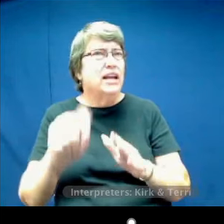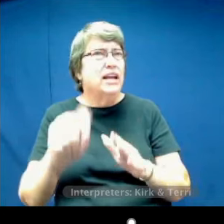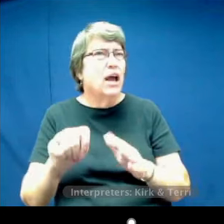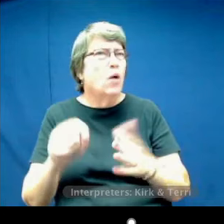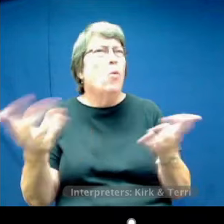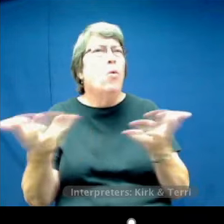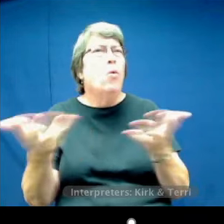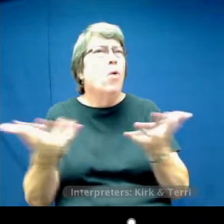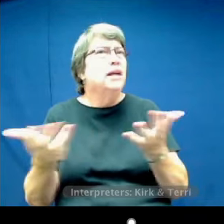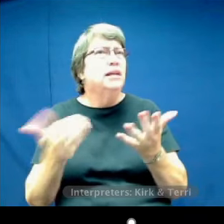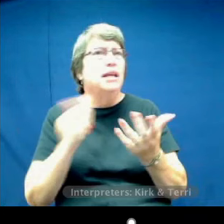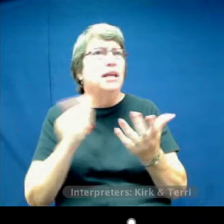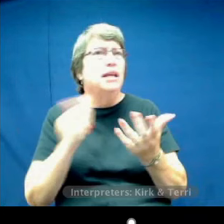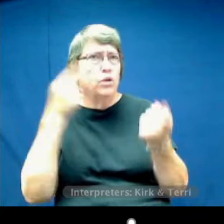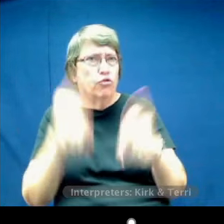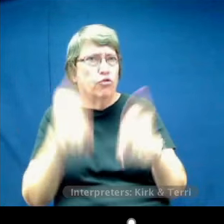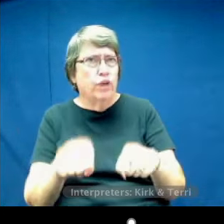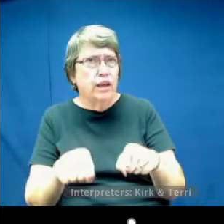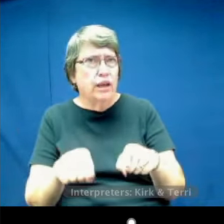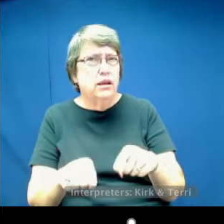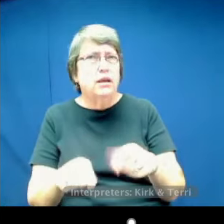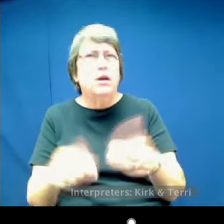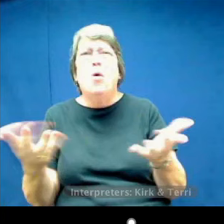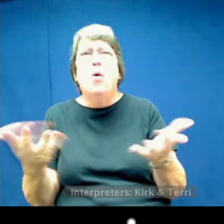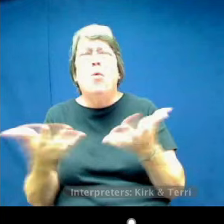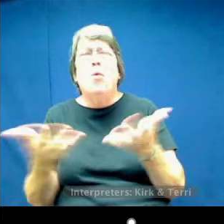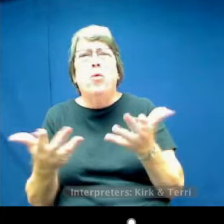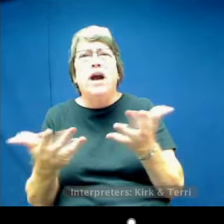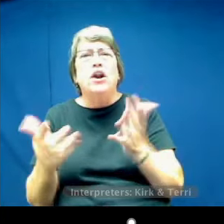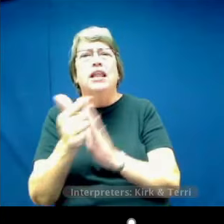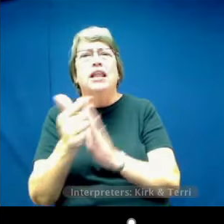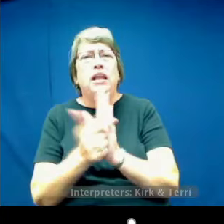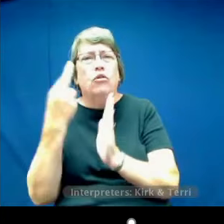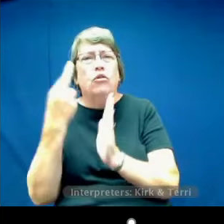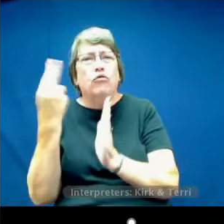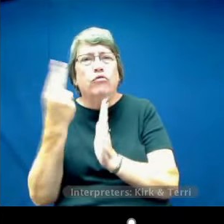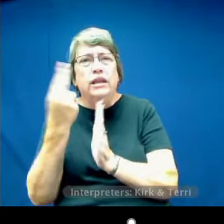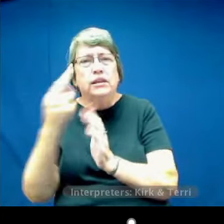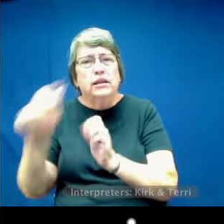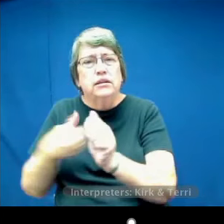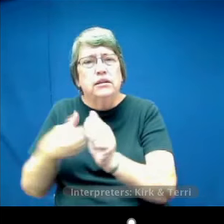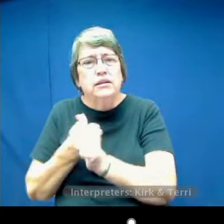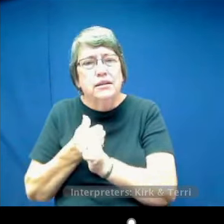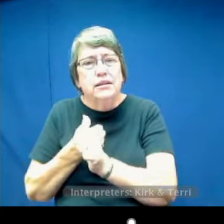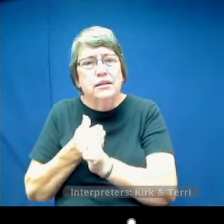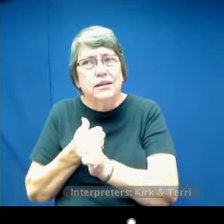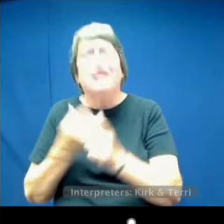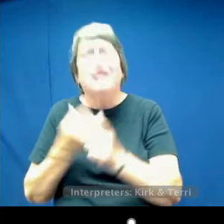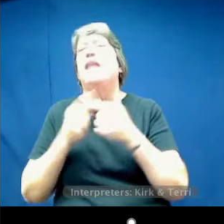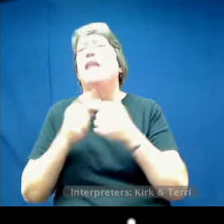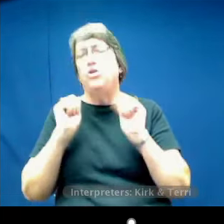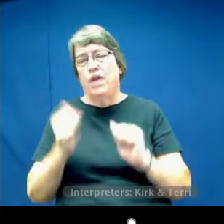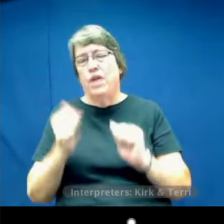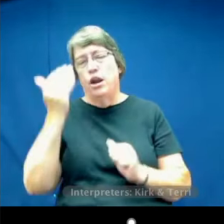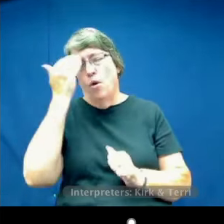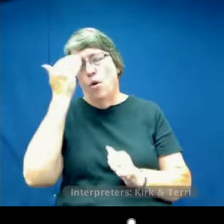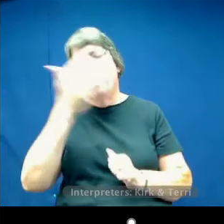through, will help you better able to more effectively interpret, because you'll be able to predict the